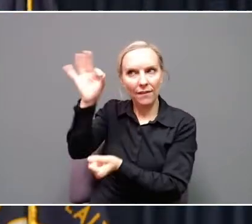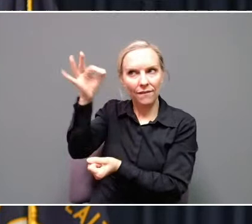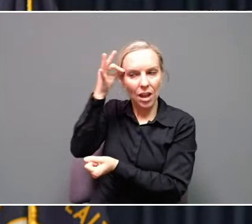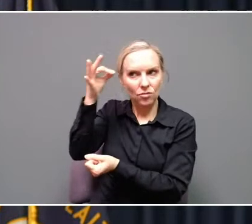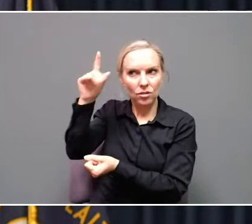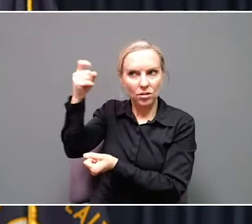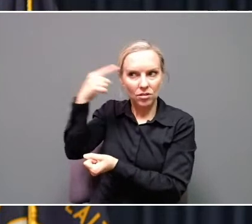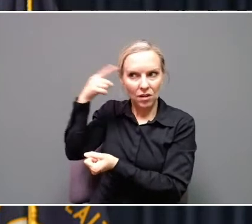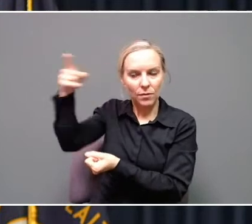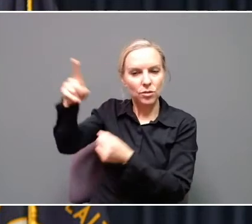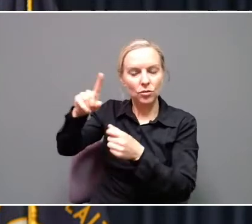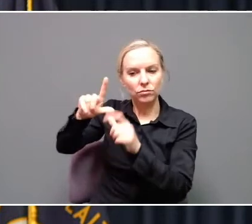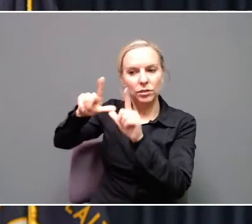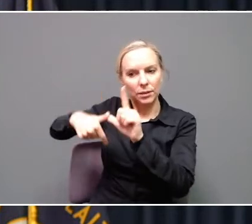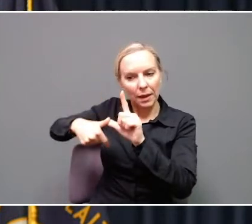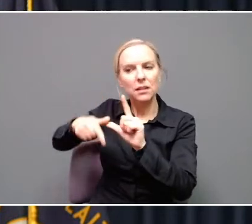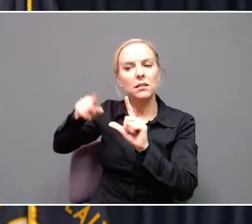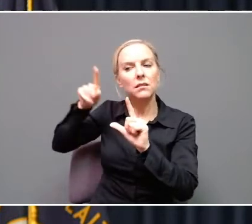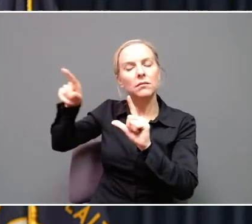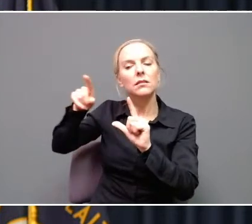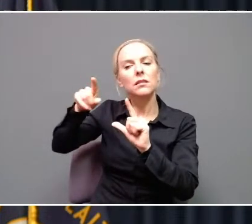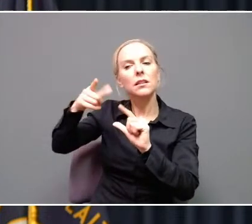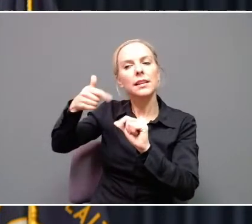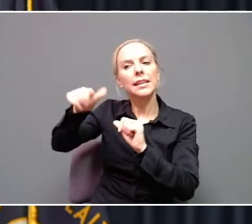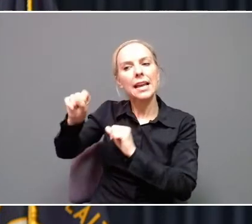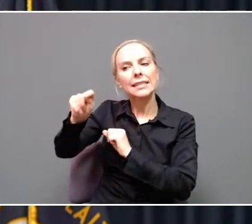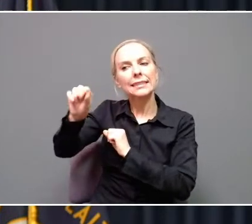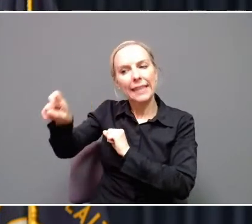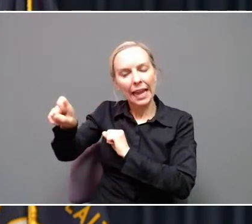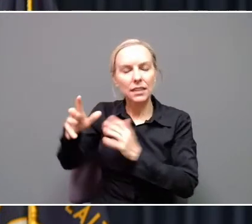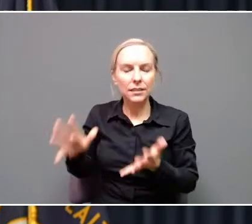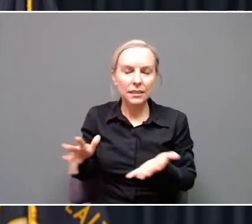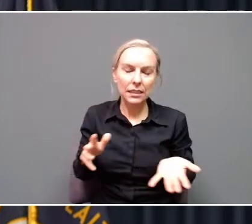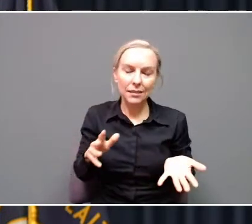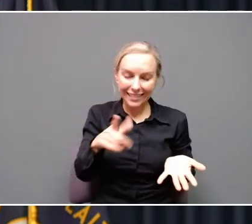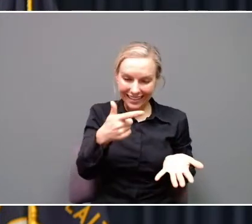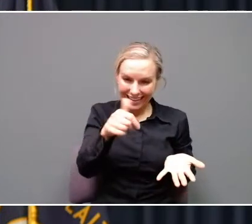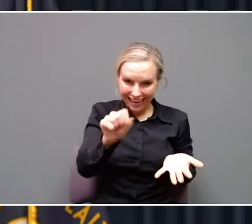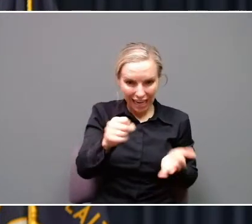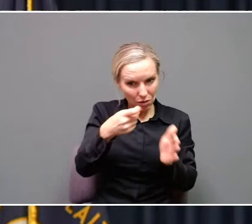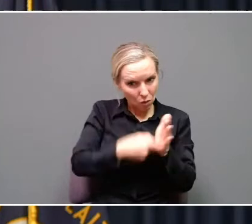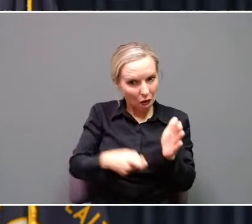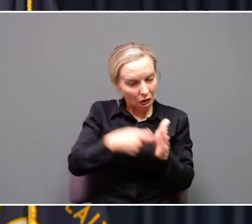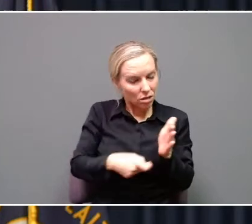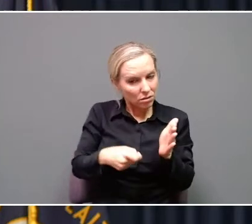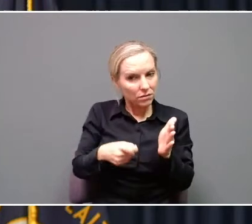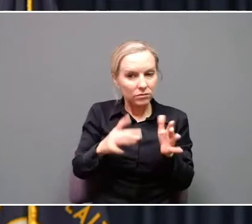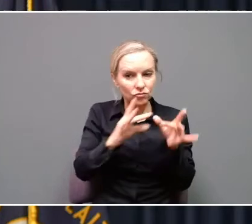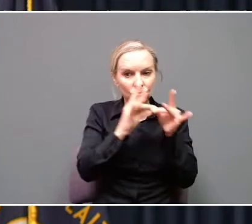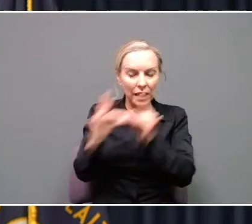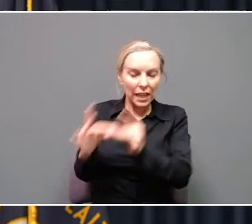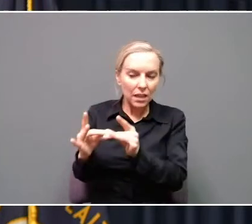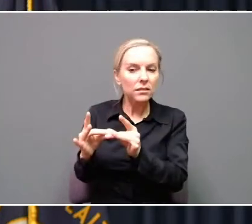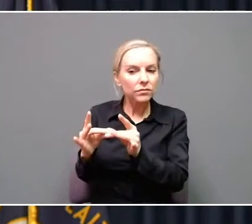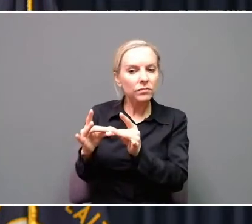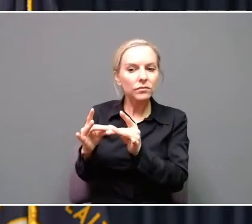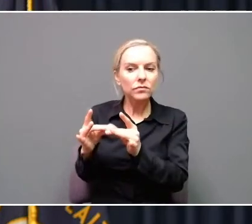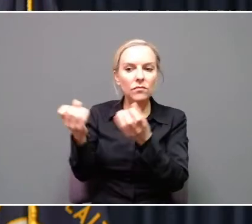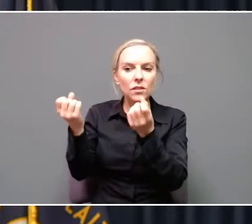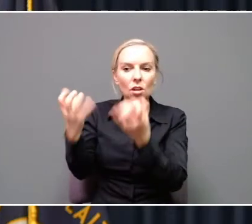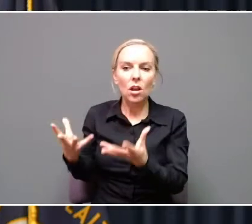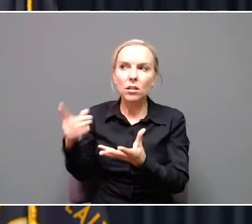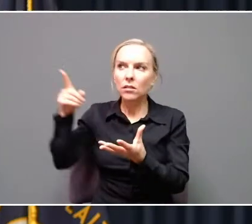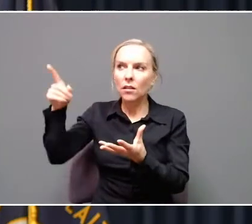to. Listen, we can't say that gas prices are in part caused by federal